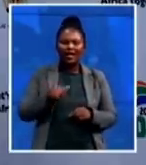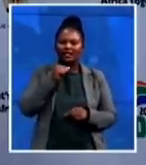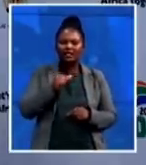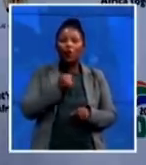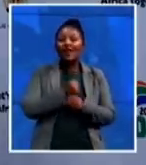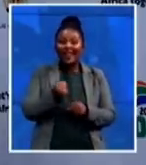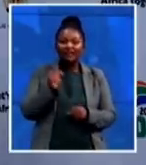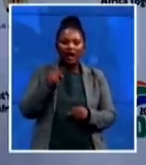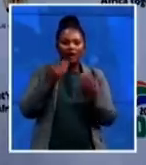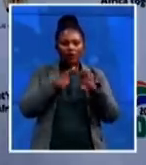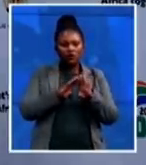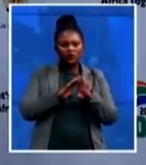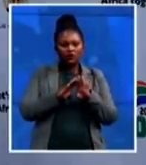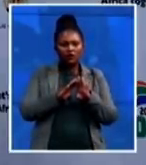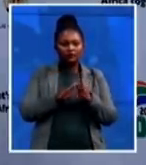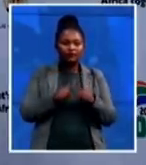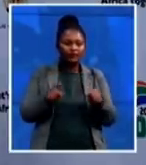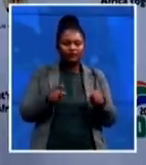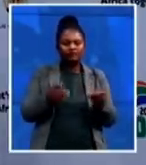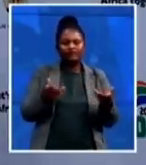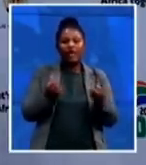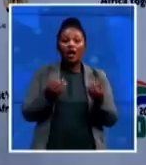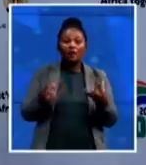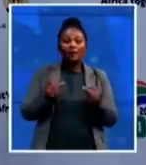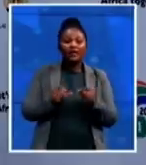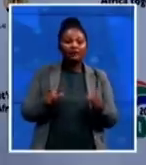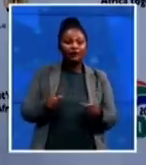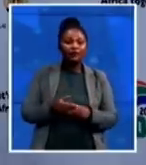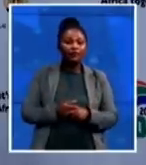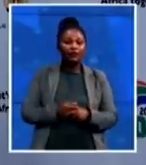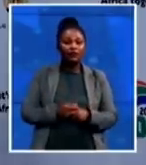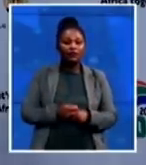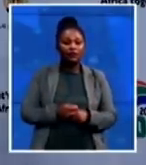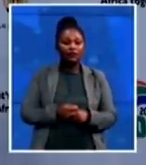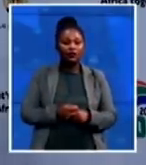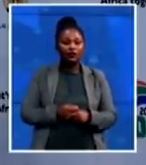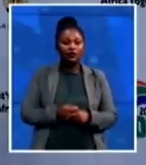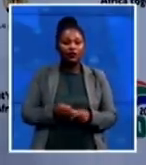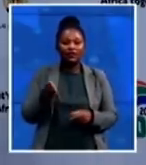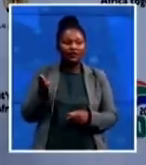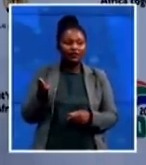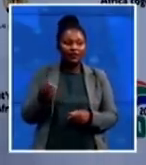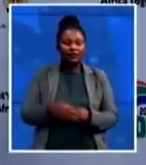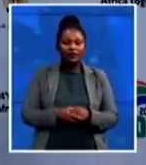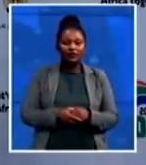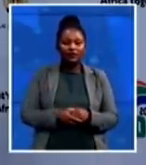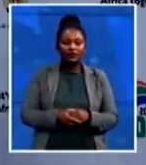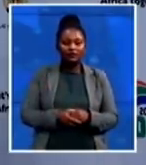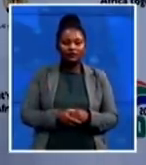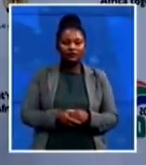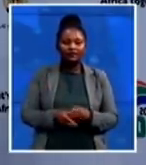How many people in the trip, cost implications? Well, let me tell you this.